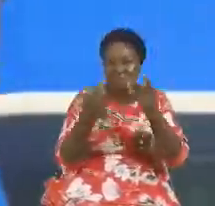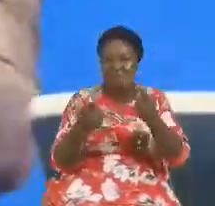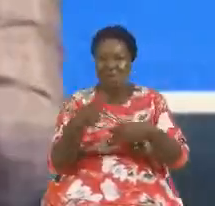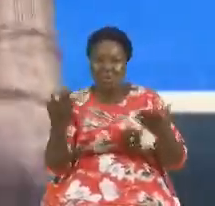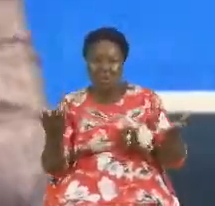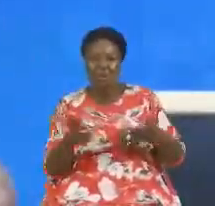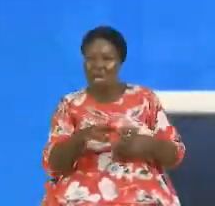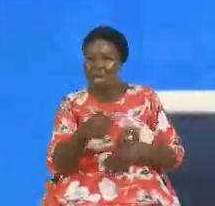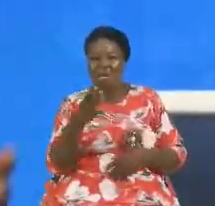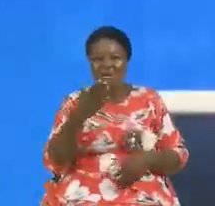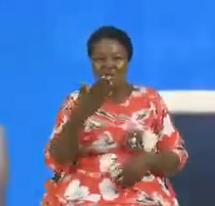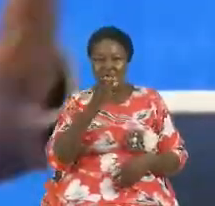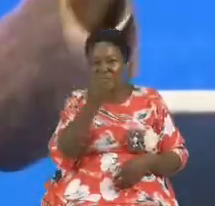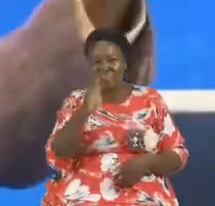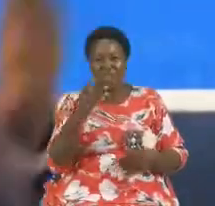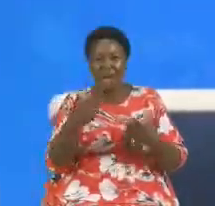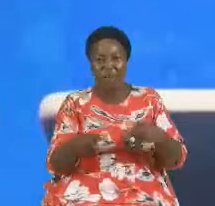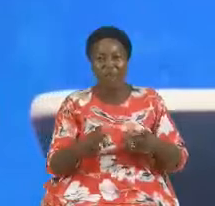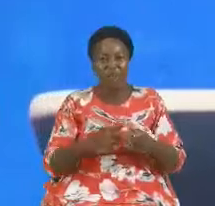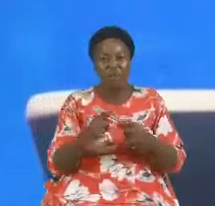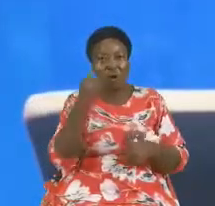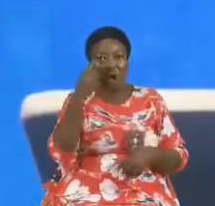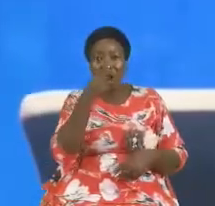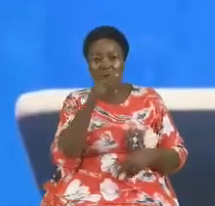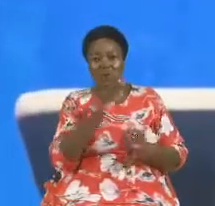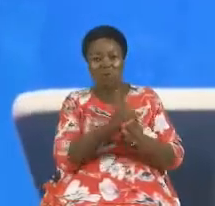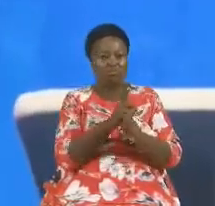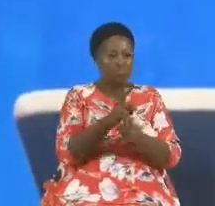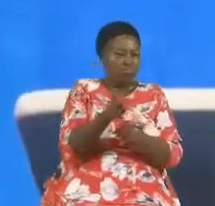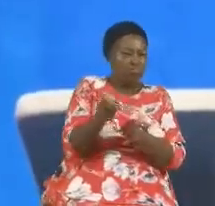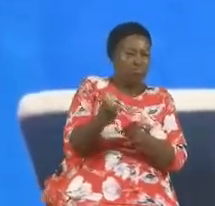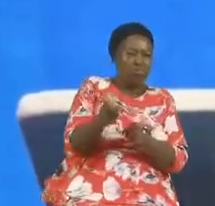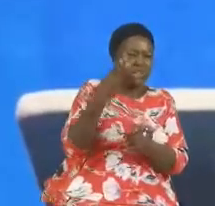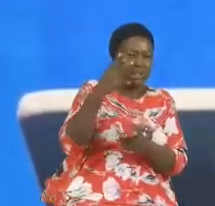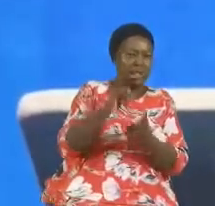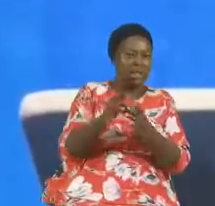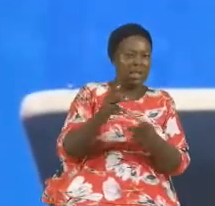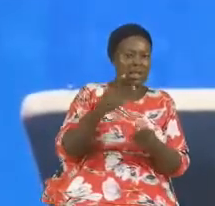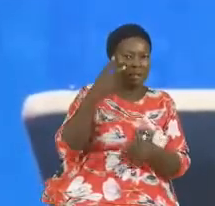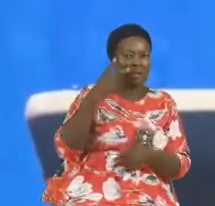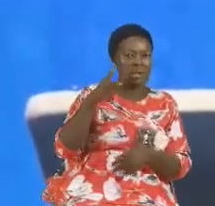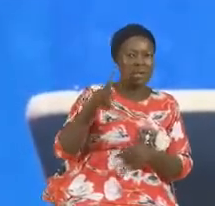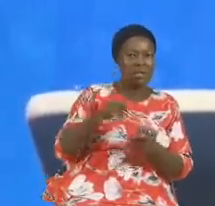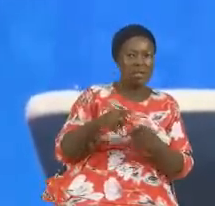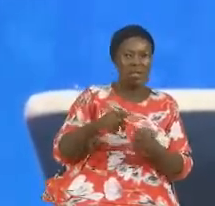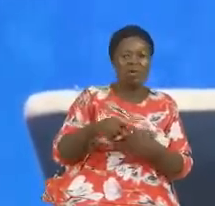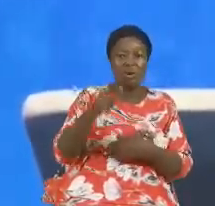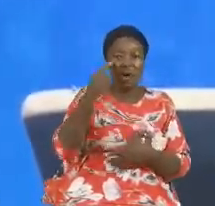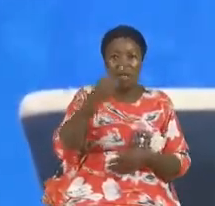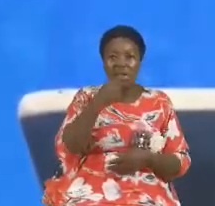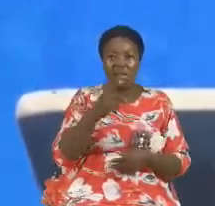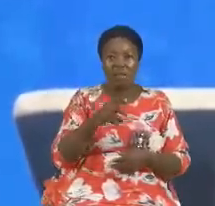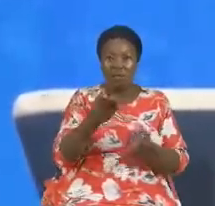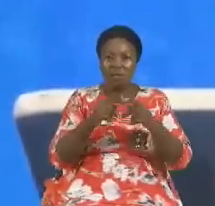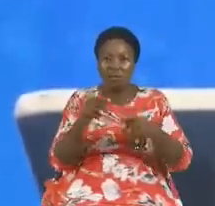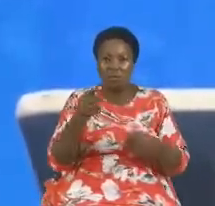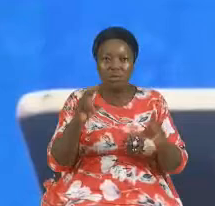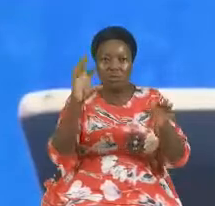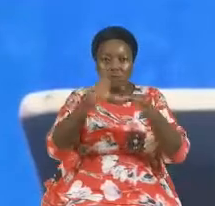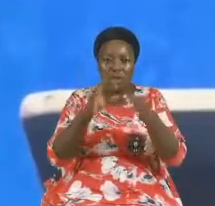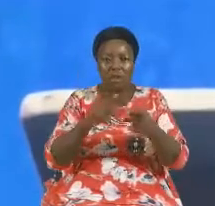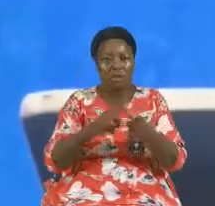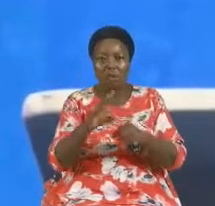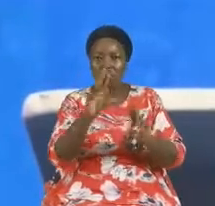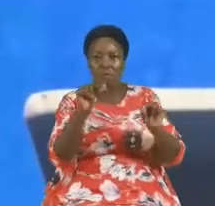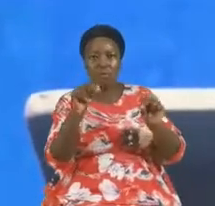they are hollering as if they're on a football field and your eyes stray there. And your eyes, you want to say,